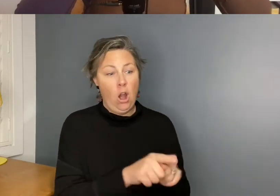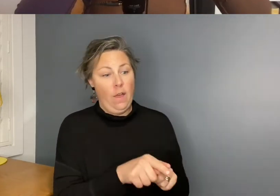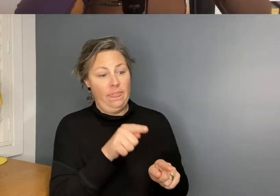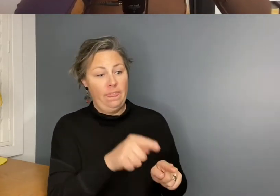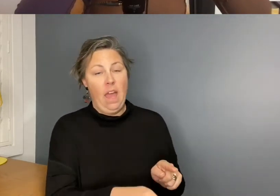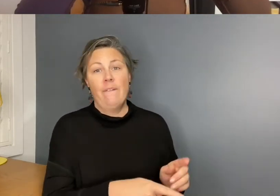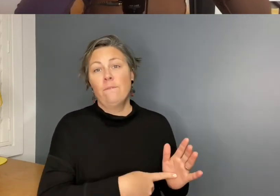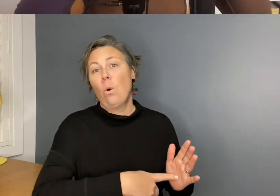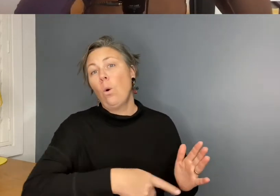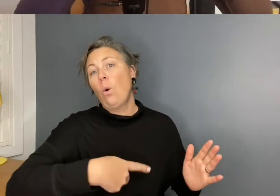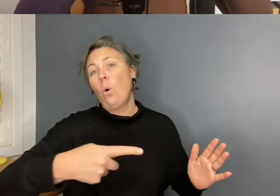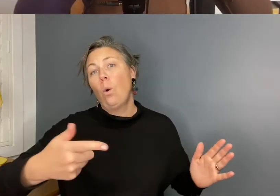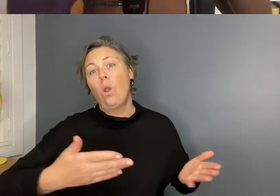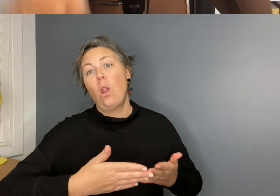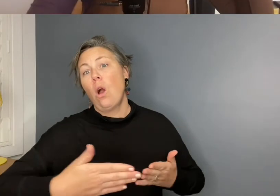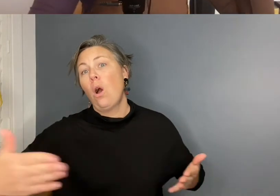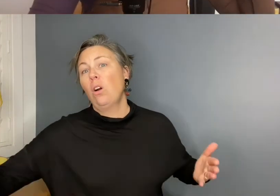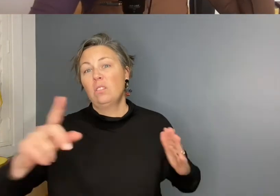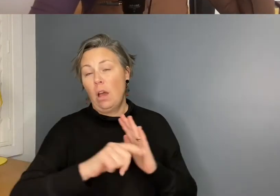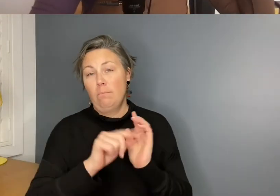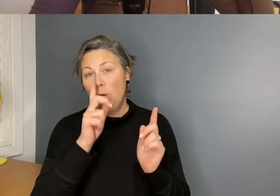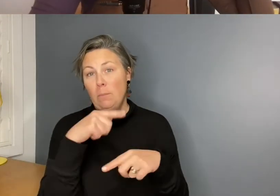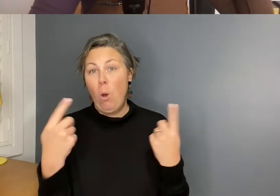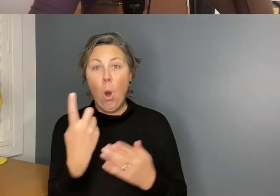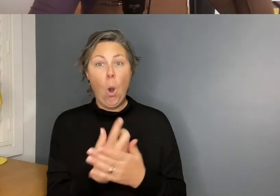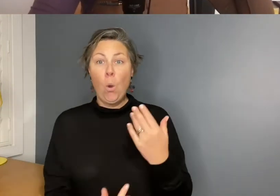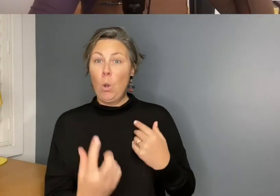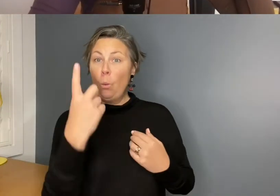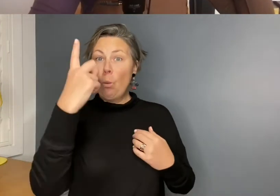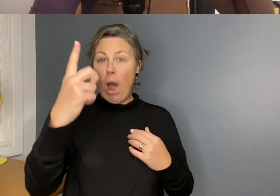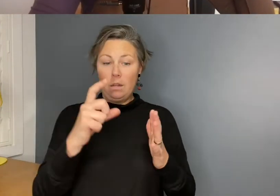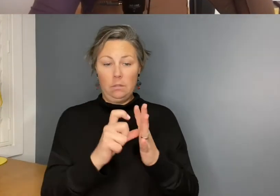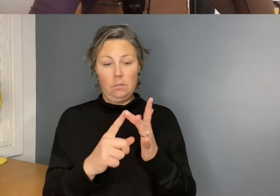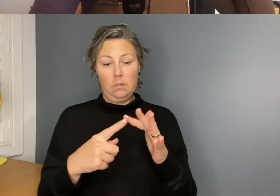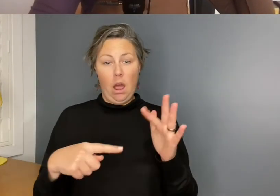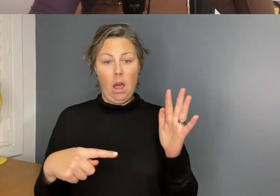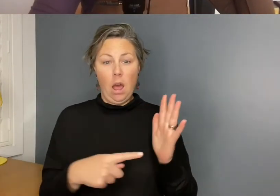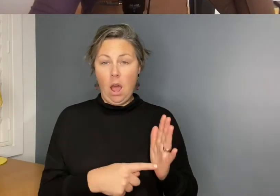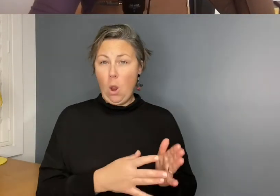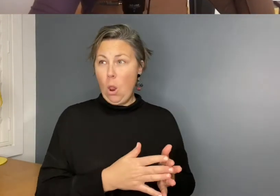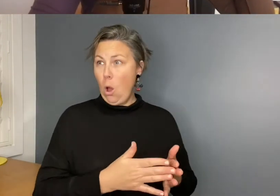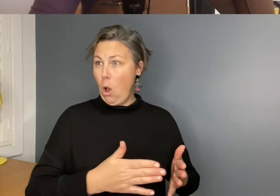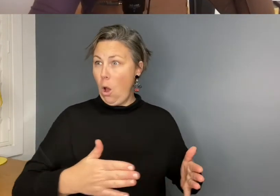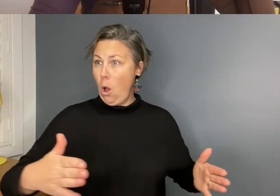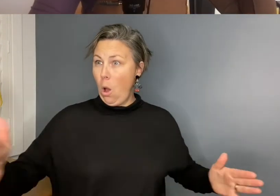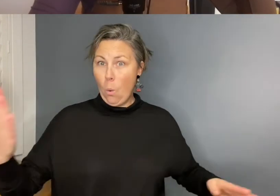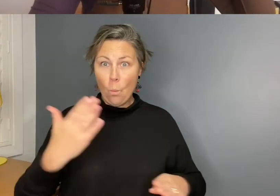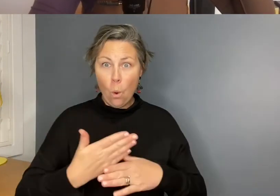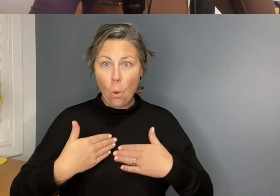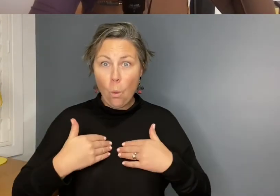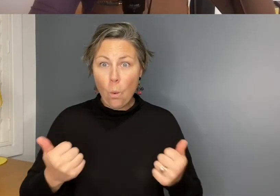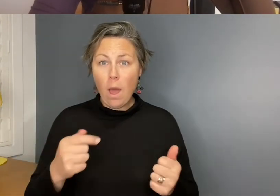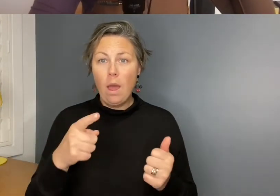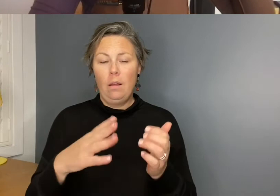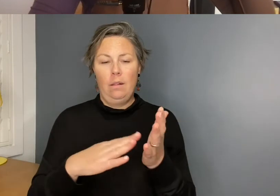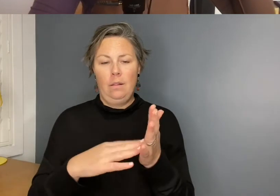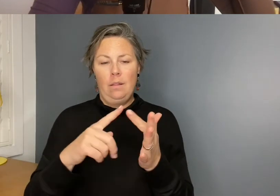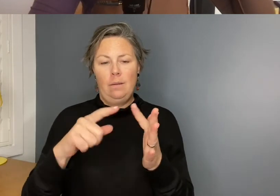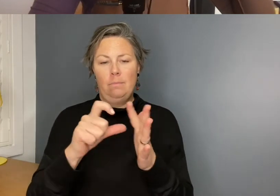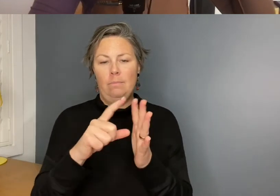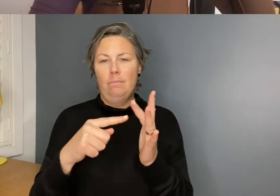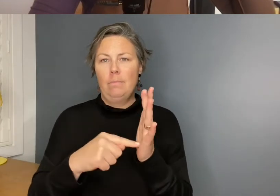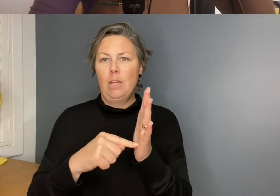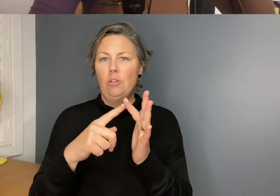And the only one that has is the Mediterranean diet. And if you look at, the keystone kind of definitions of the Mediterranean